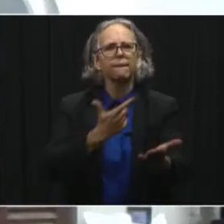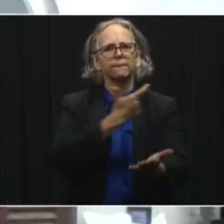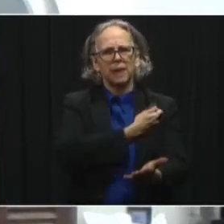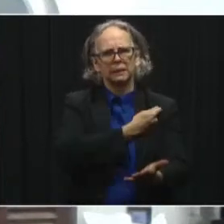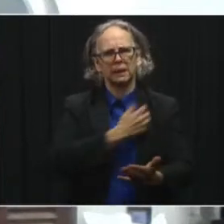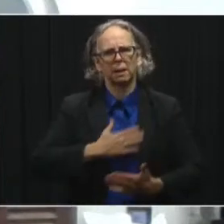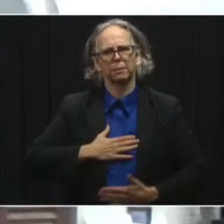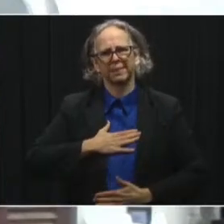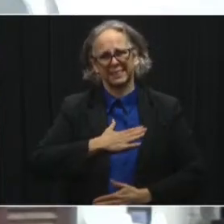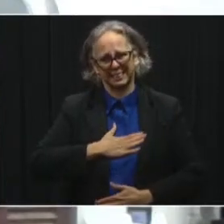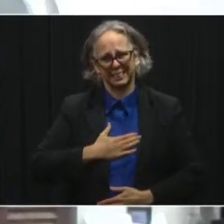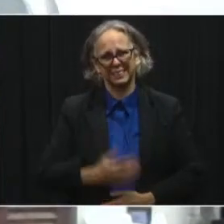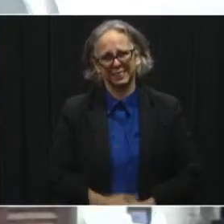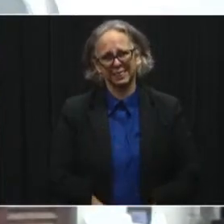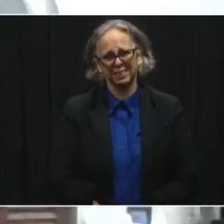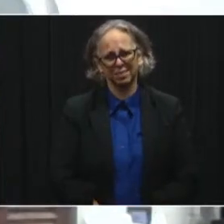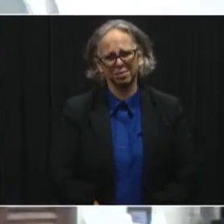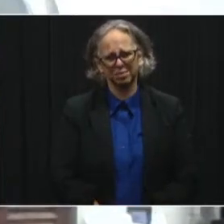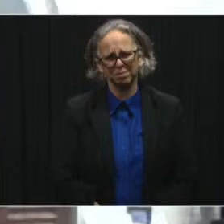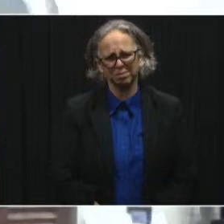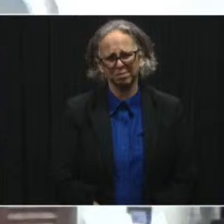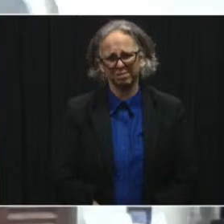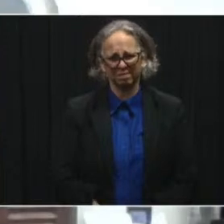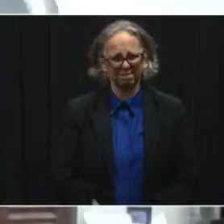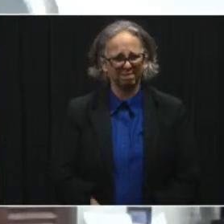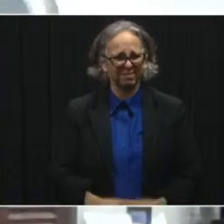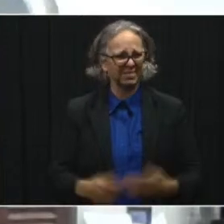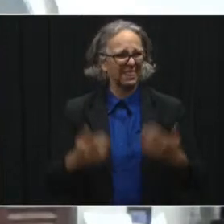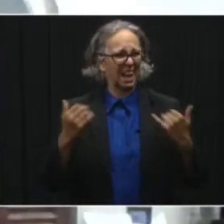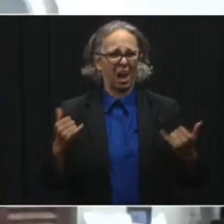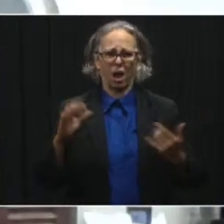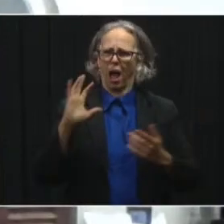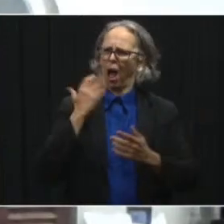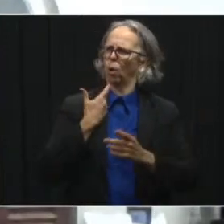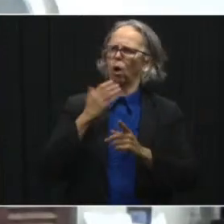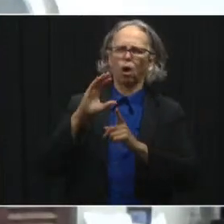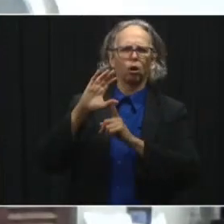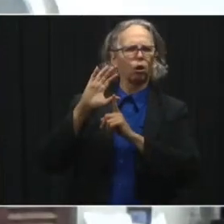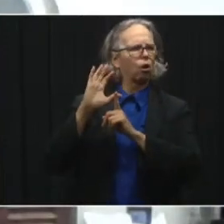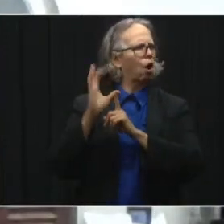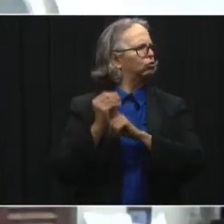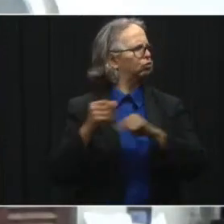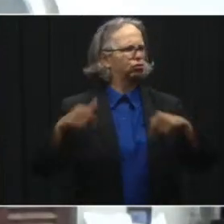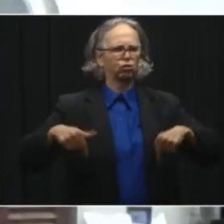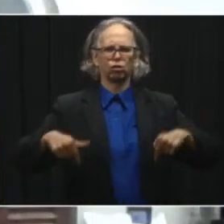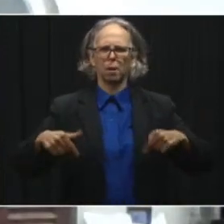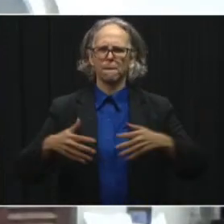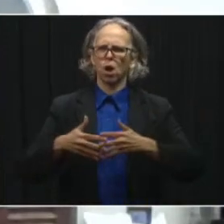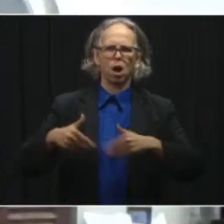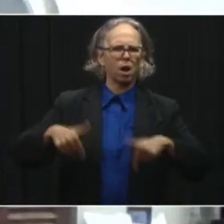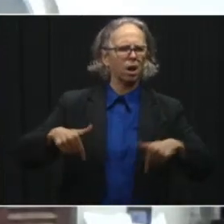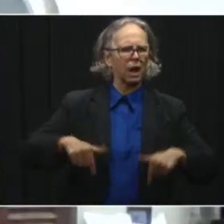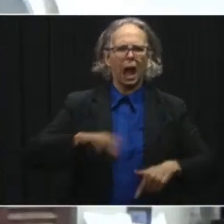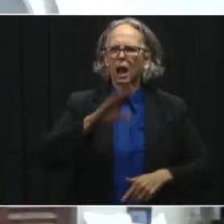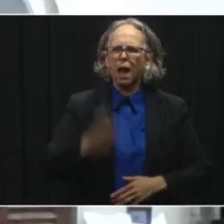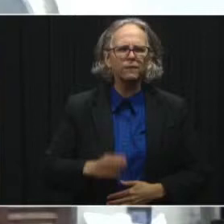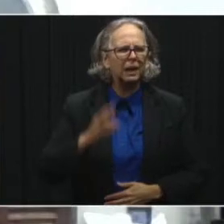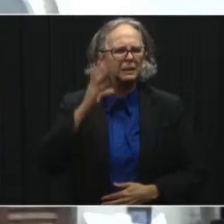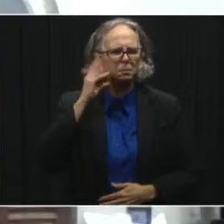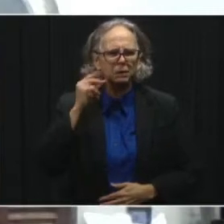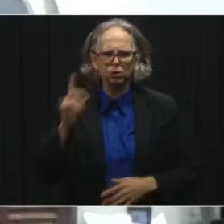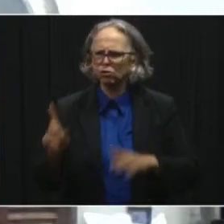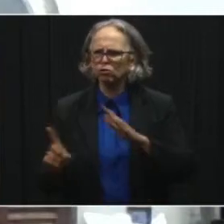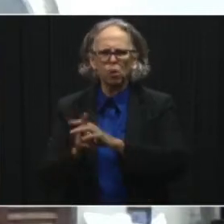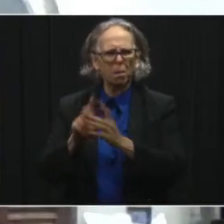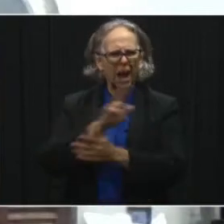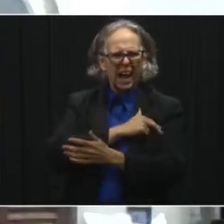We live in a culture, I think, that has never experienced coming to the hospital and being turned away. And I think